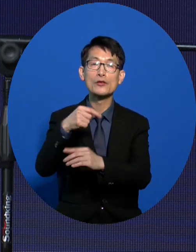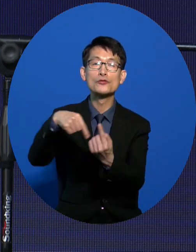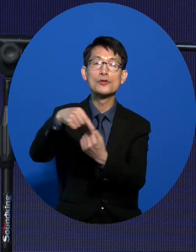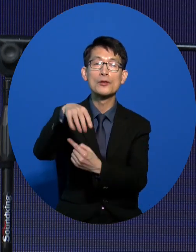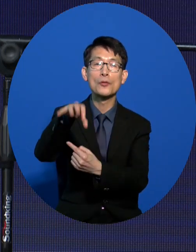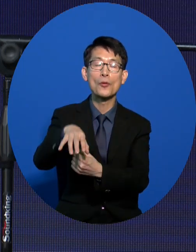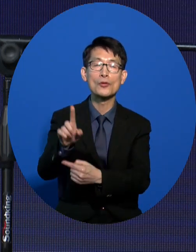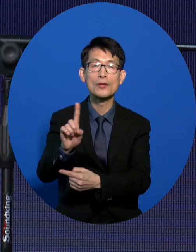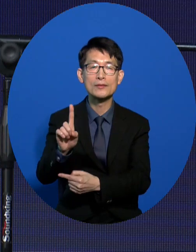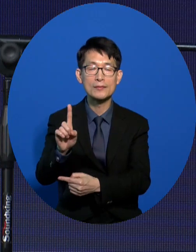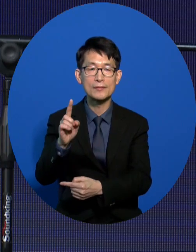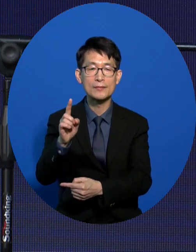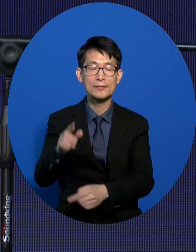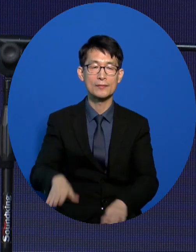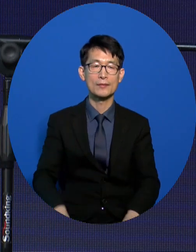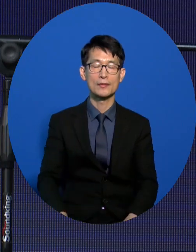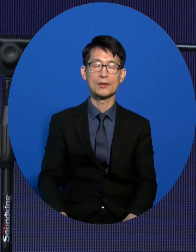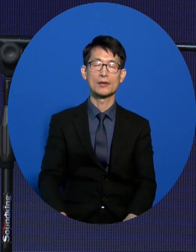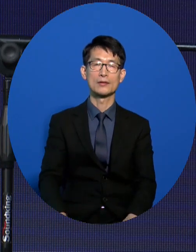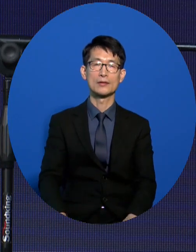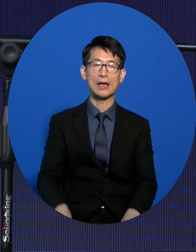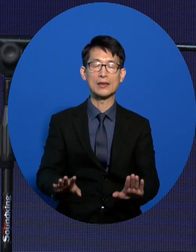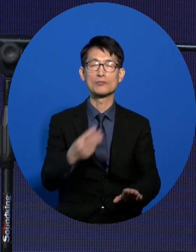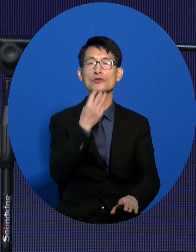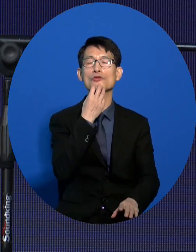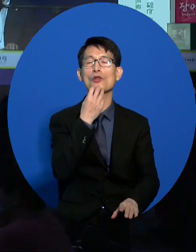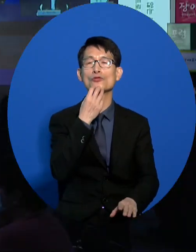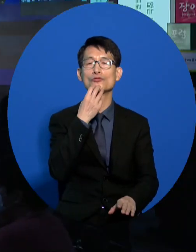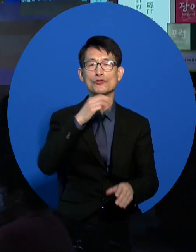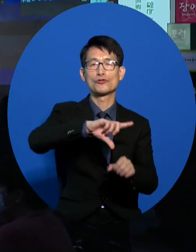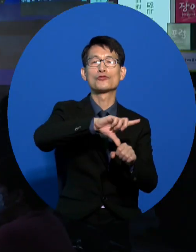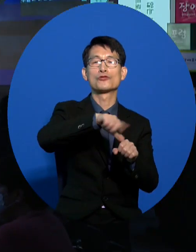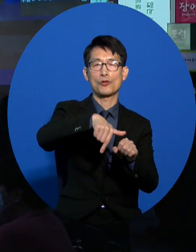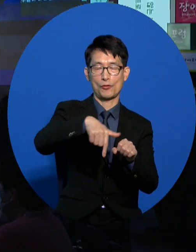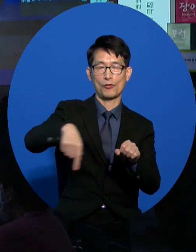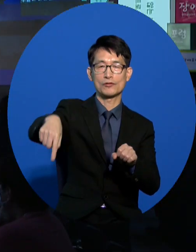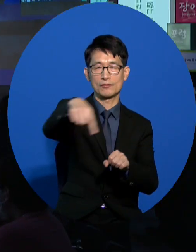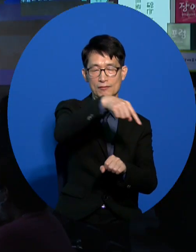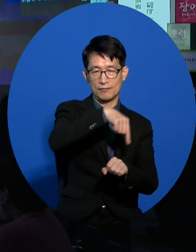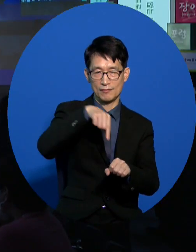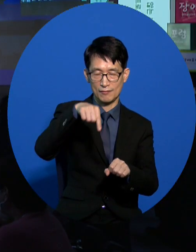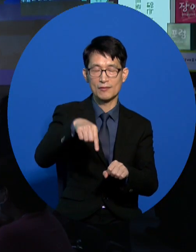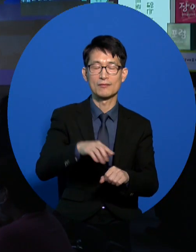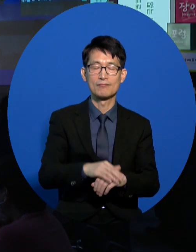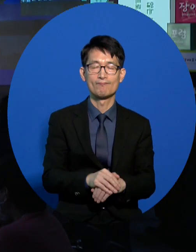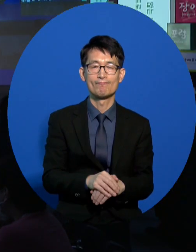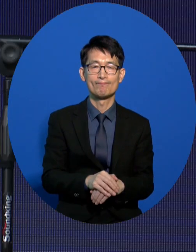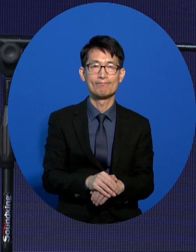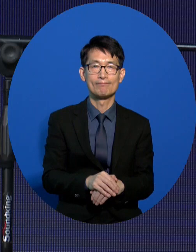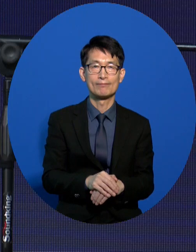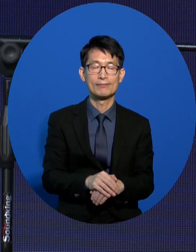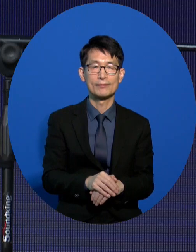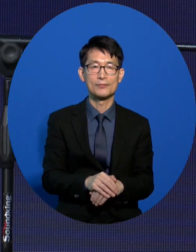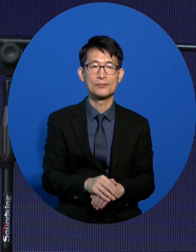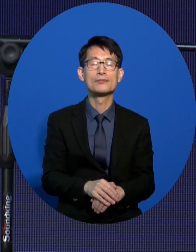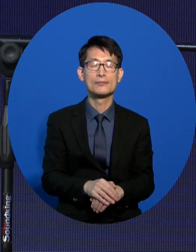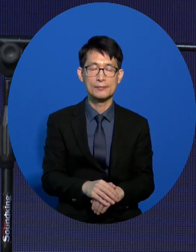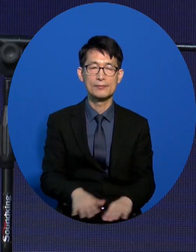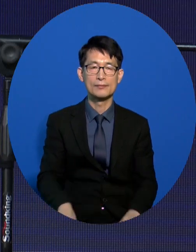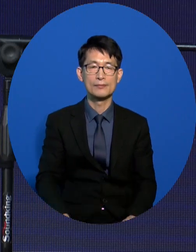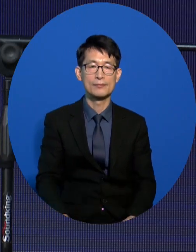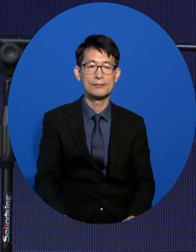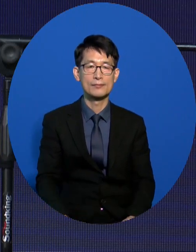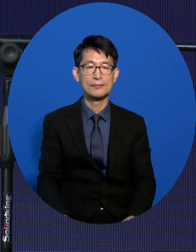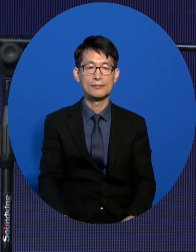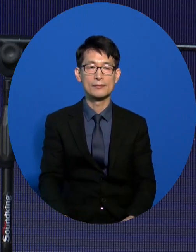you operating your service? Mainly in Seoul and the Seoul area.